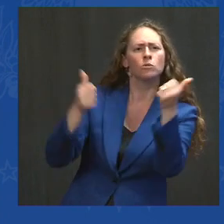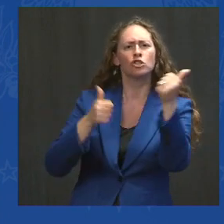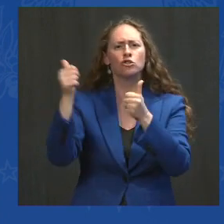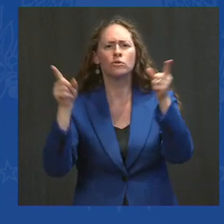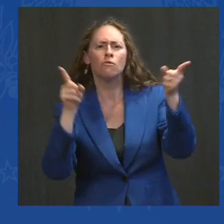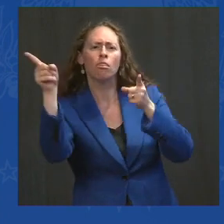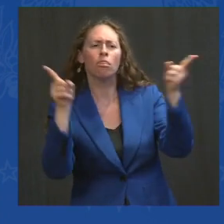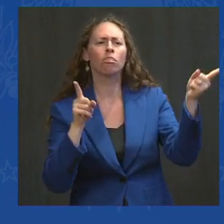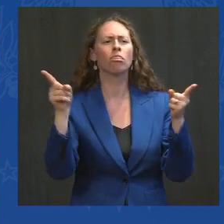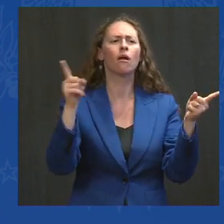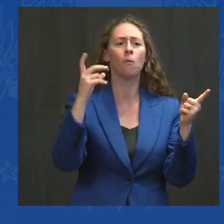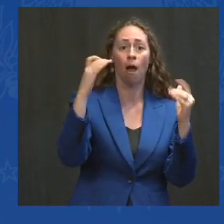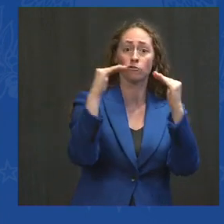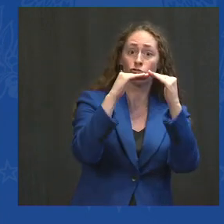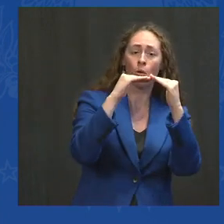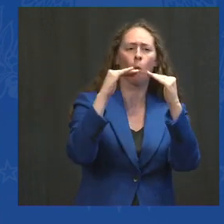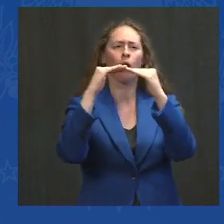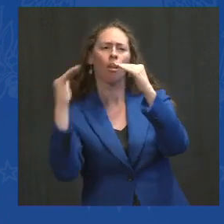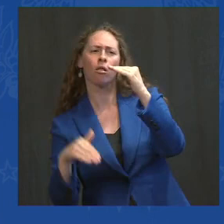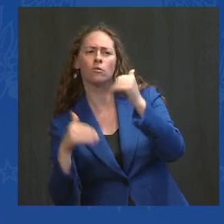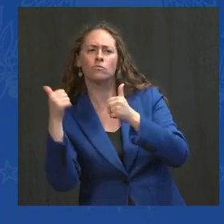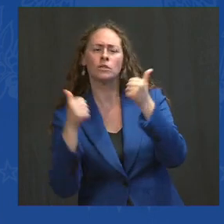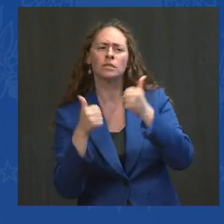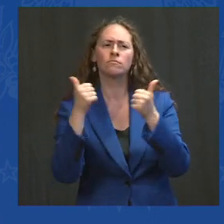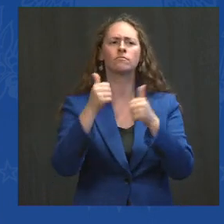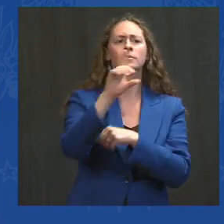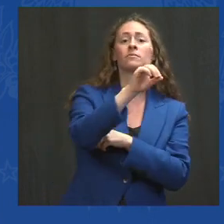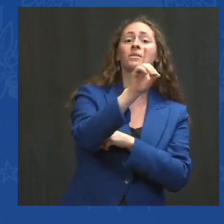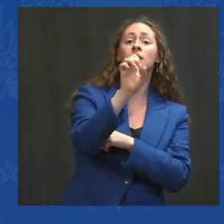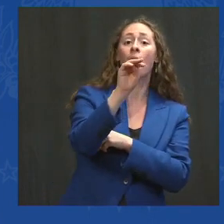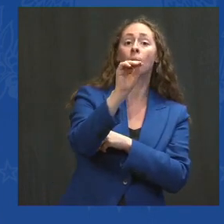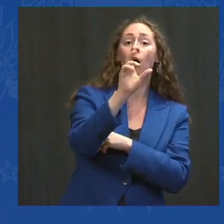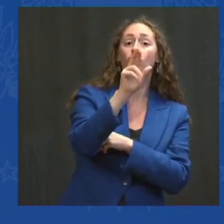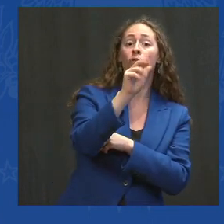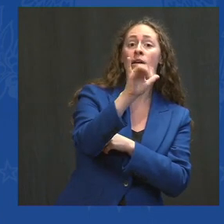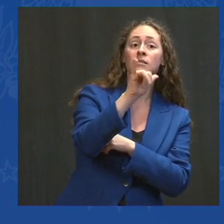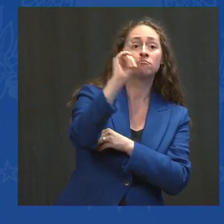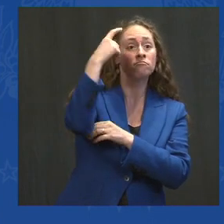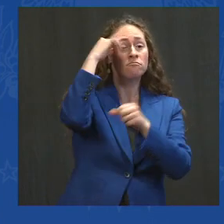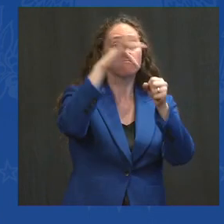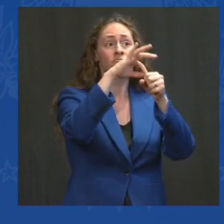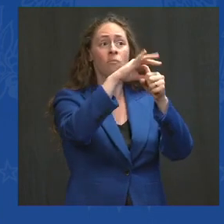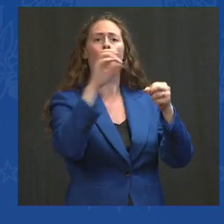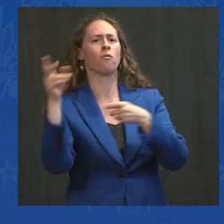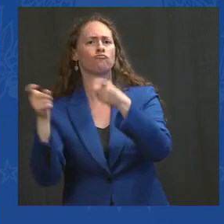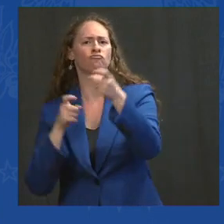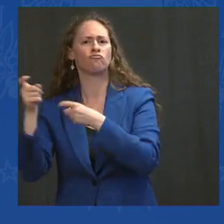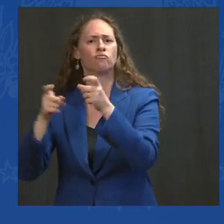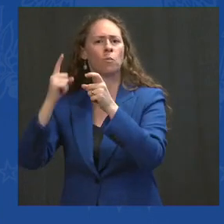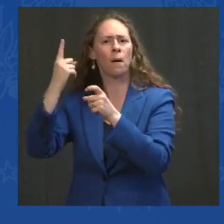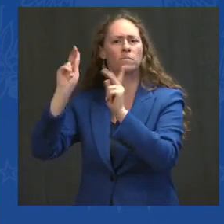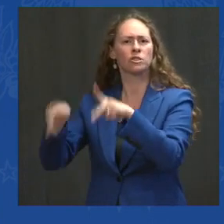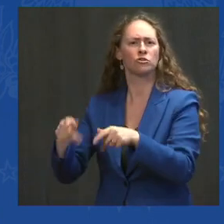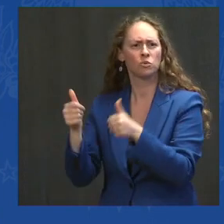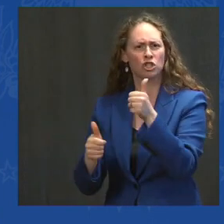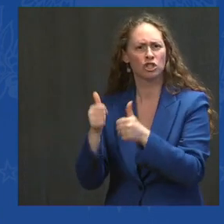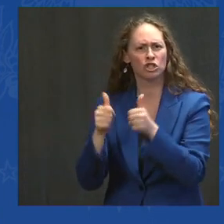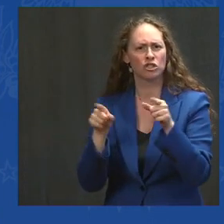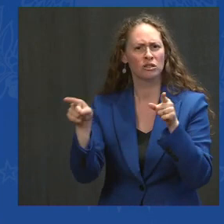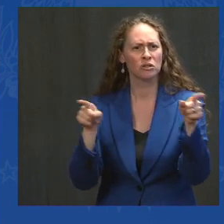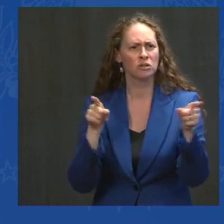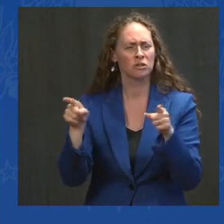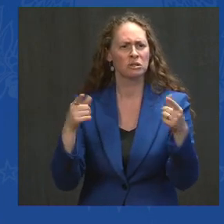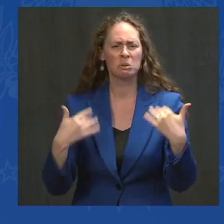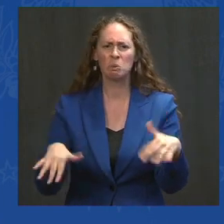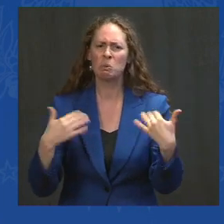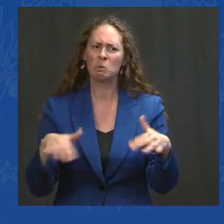injustice, democracy or autocracy? That's what it's coming down to. Which brings me perhaps the most important thing we have to do.